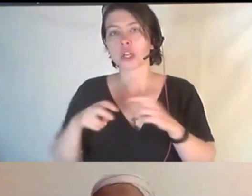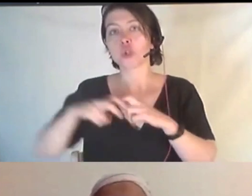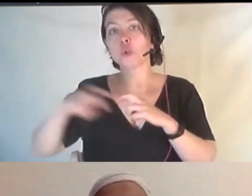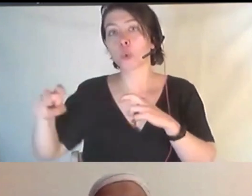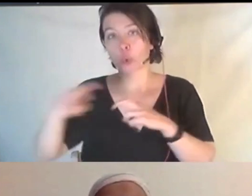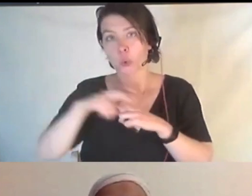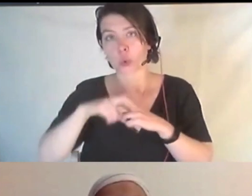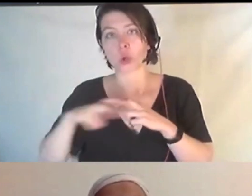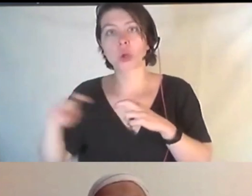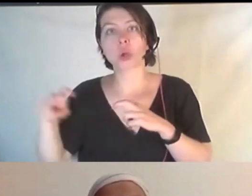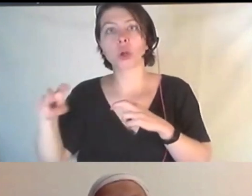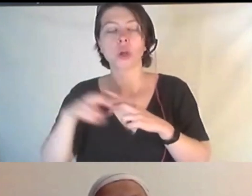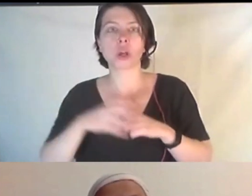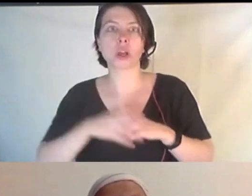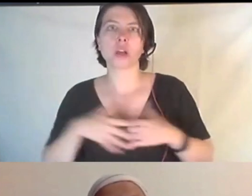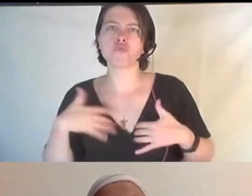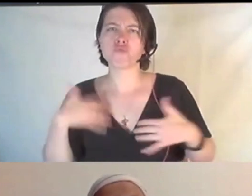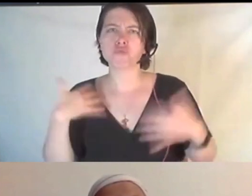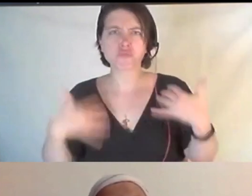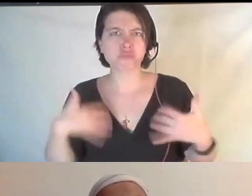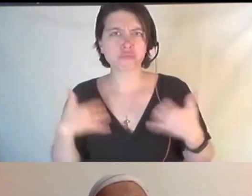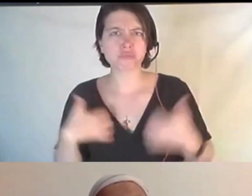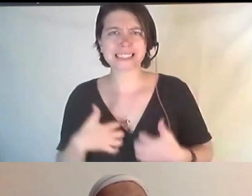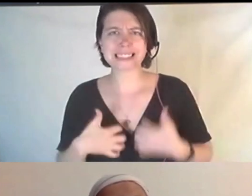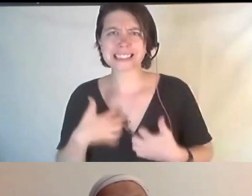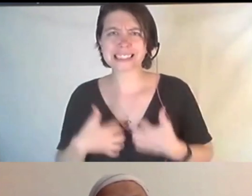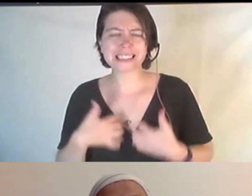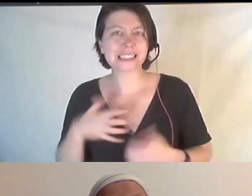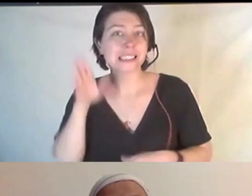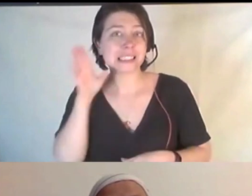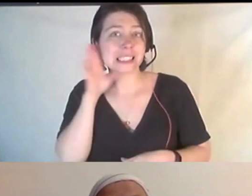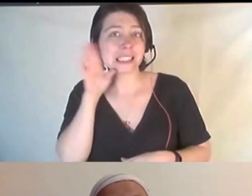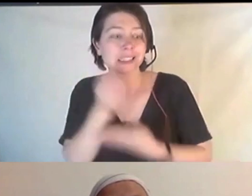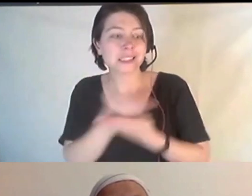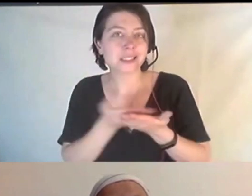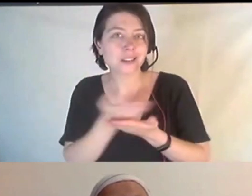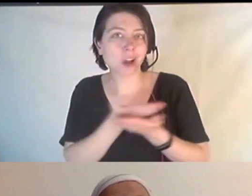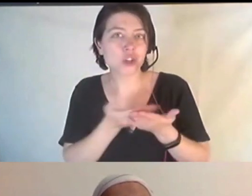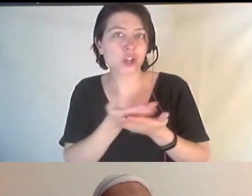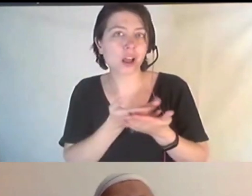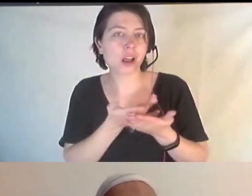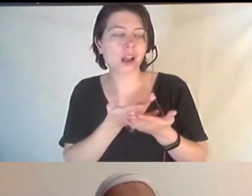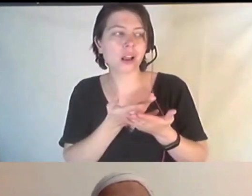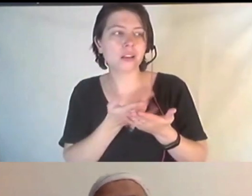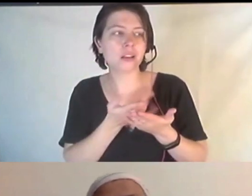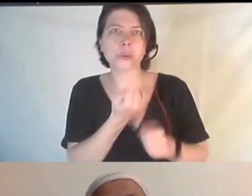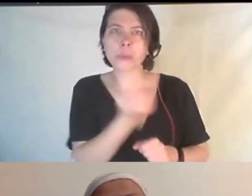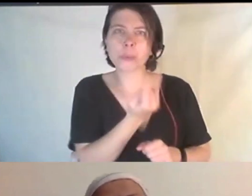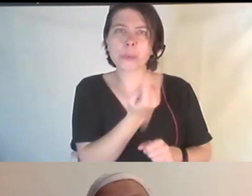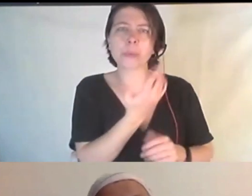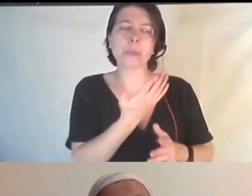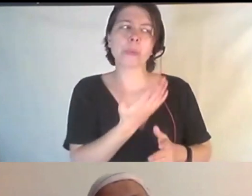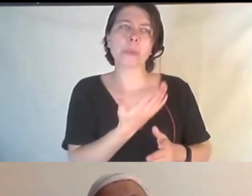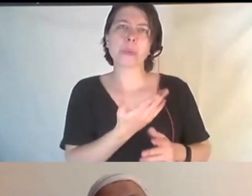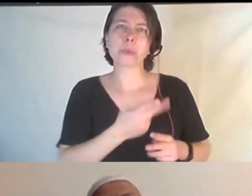was fascinating hearing the discussions from some of the curators and sort of gallery directors who